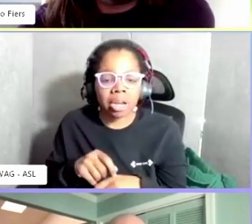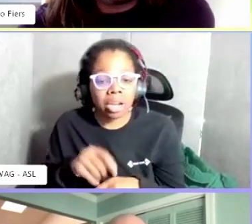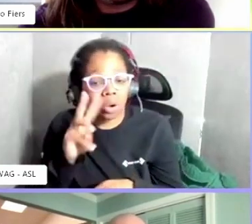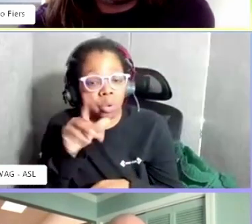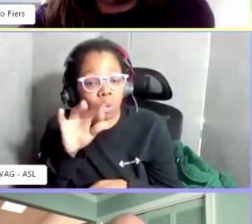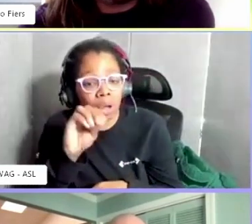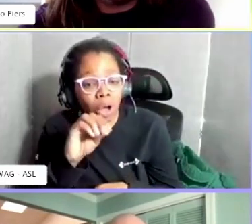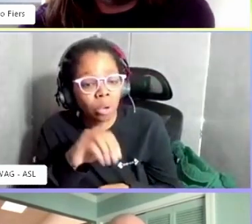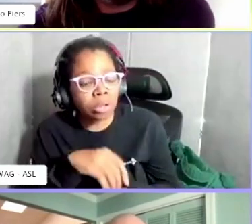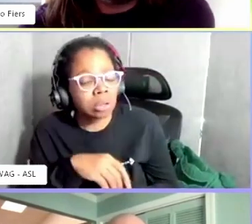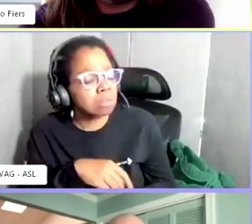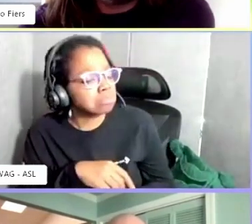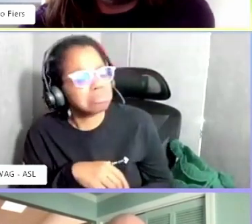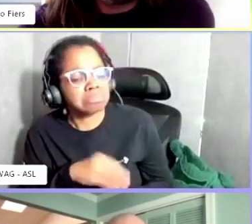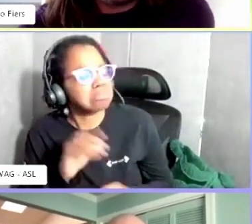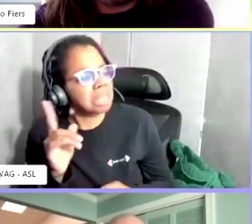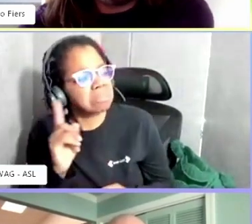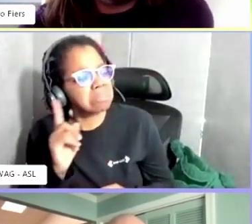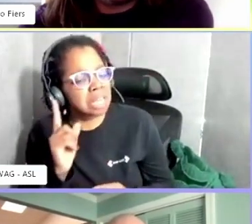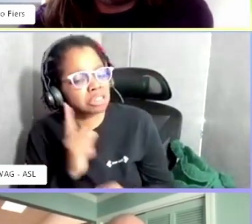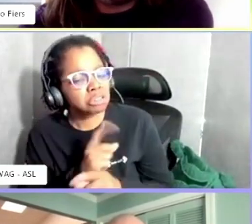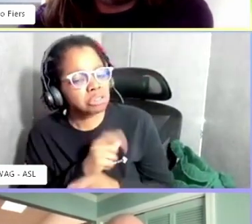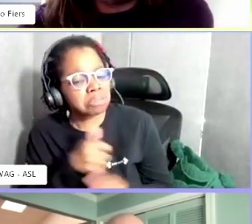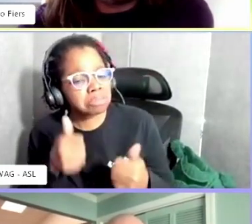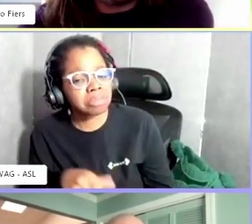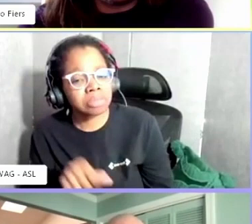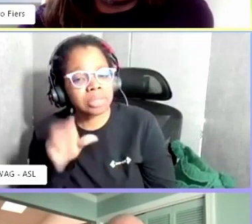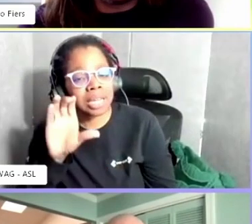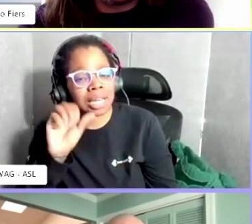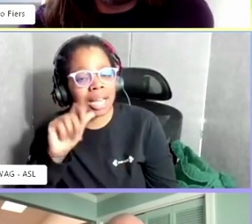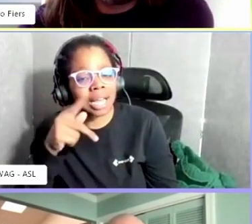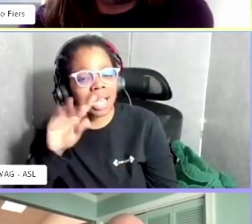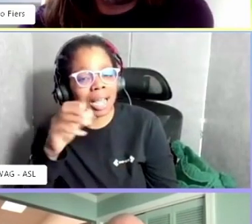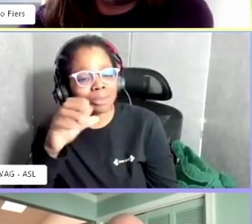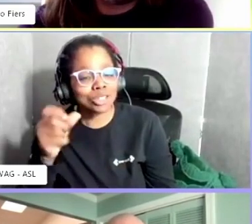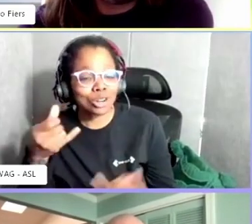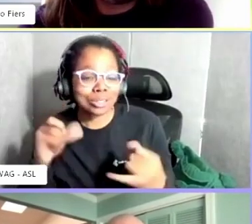No, that sounds about right. Yeah, CAPTCHAs are still a thing, I'm afraid.